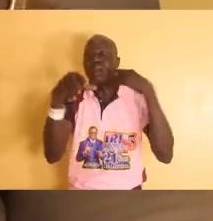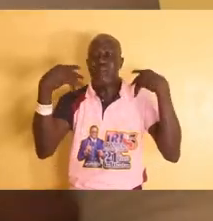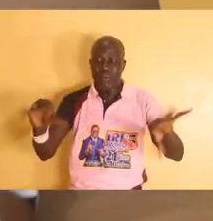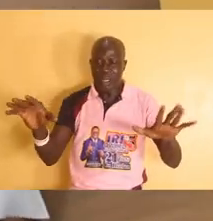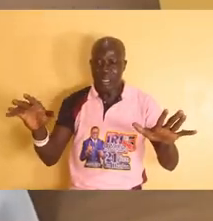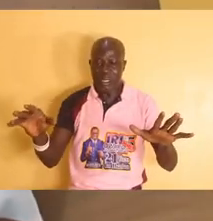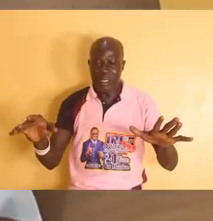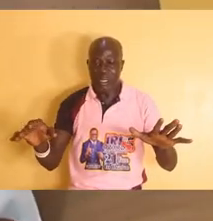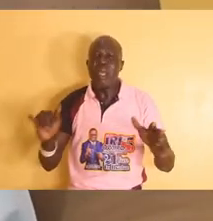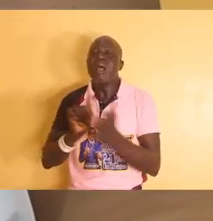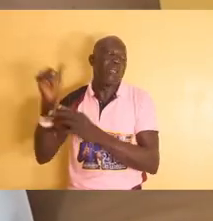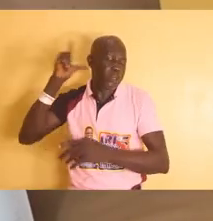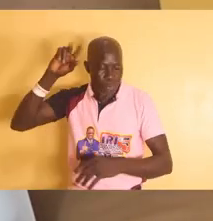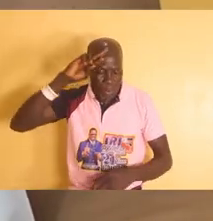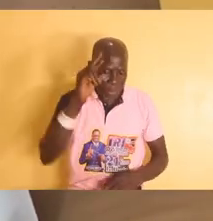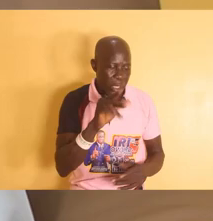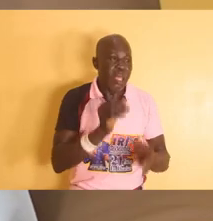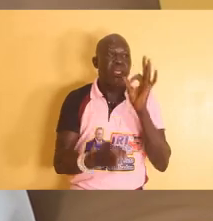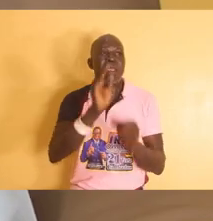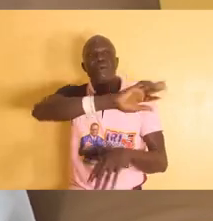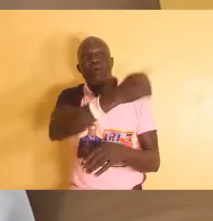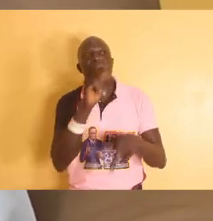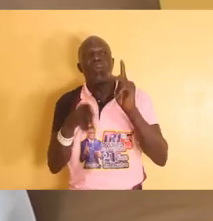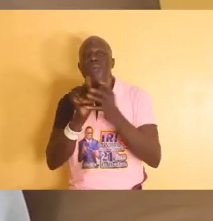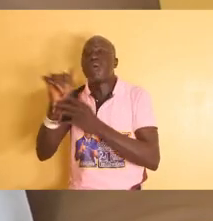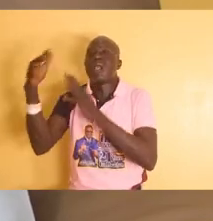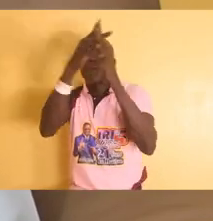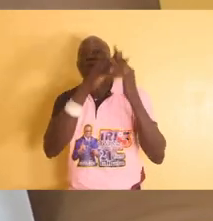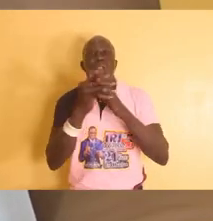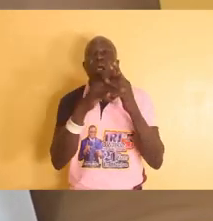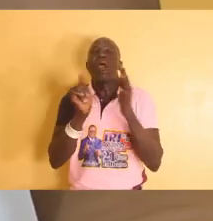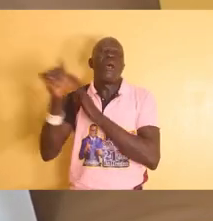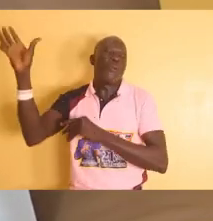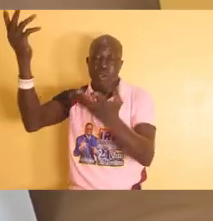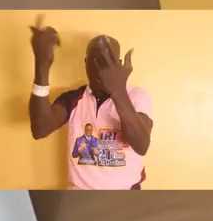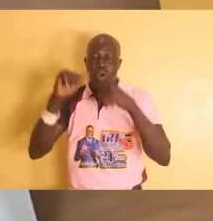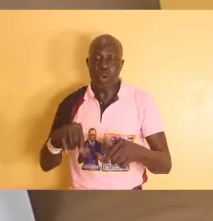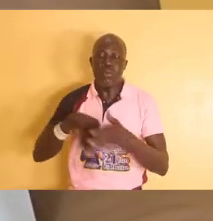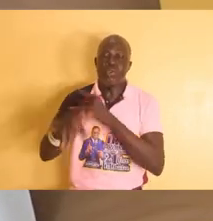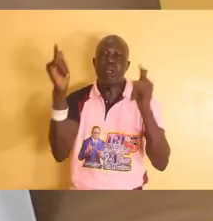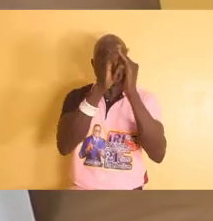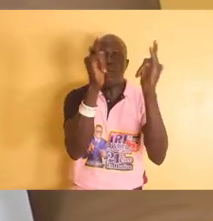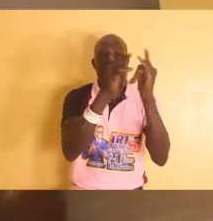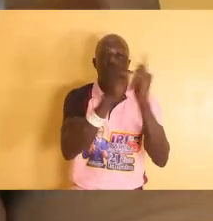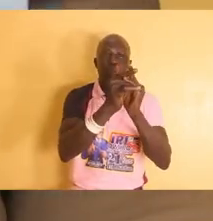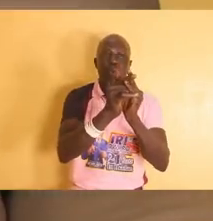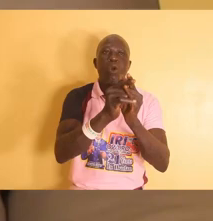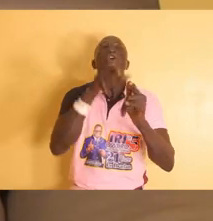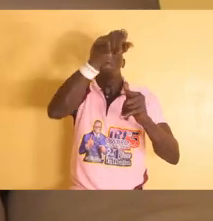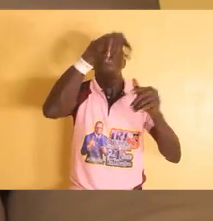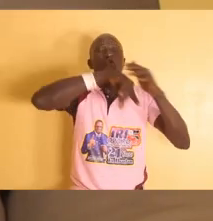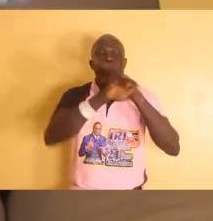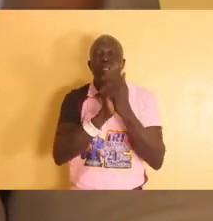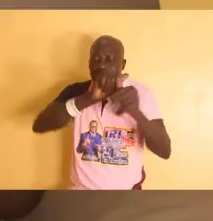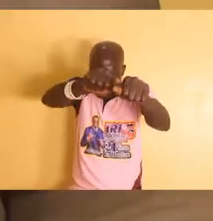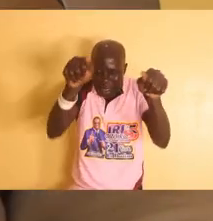ẹ̀. That will come to an end. Ẹ gbọ́ mi sà. Listen to me. Tí àwọn tó wà nílé ọba. If the people in that school. Tí wọ́n ti ń dé. Have come. Sí camp. To the camp. Now ìwọ tó wà tó